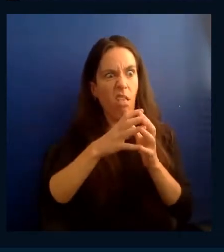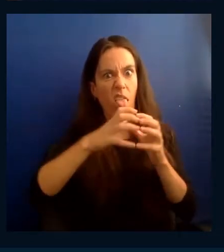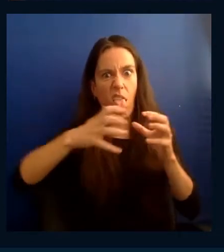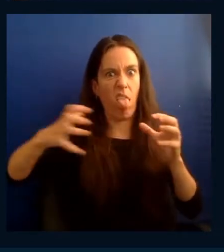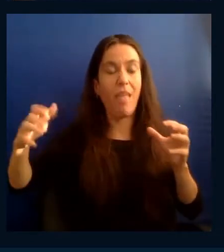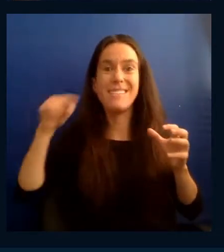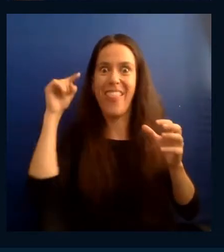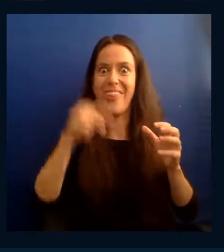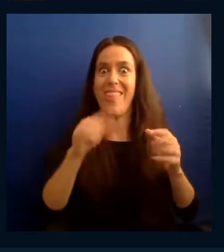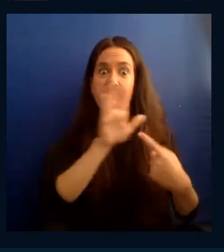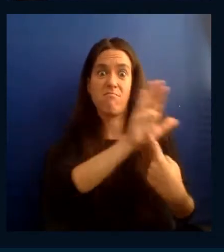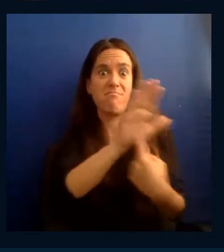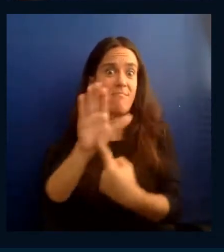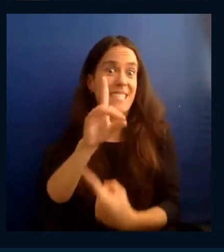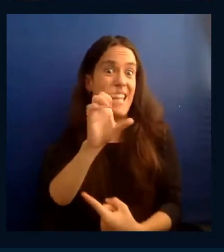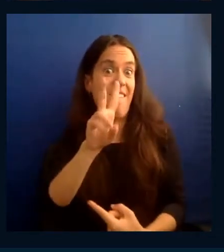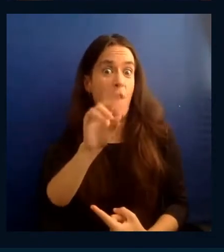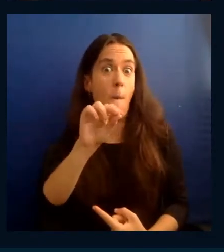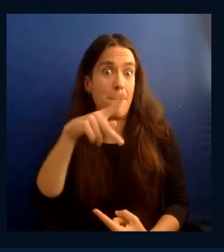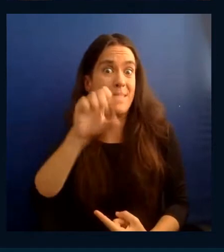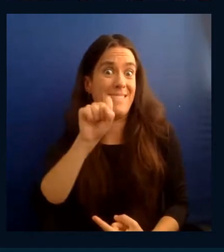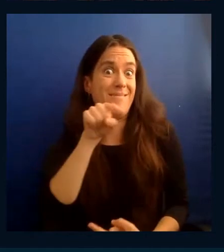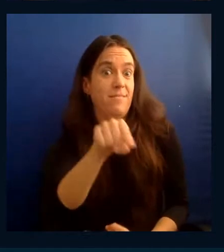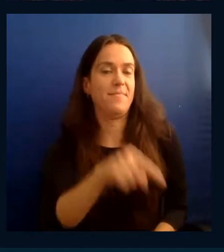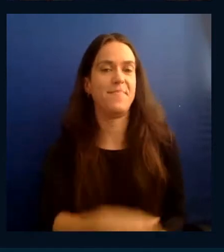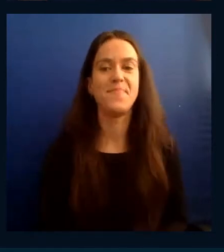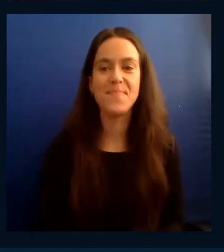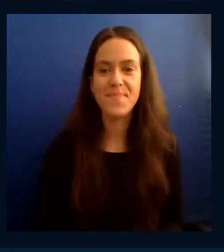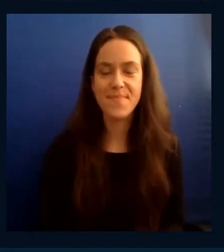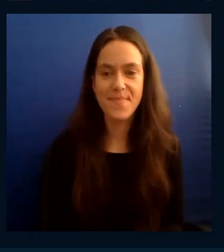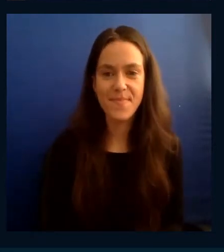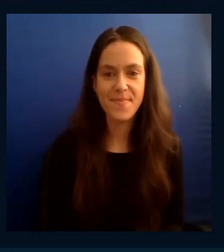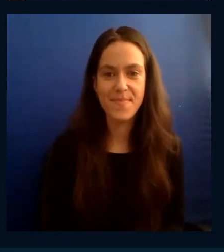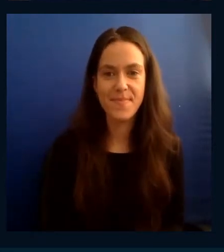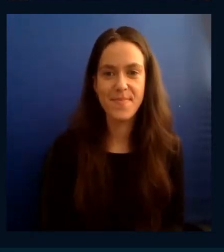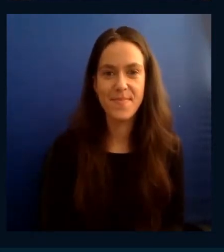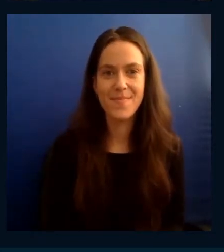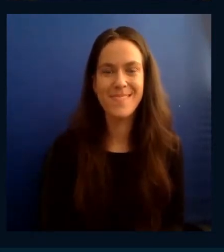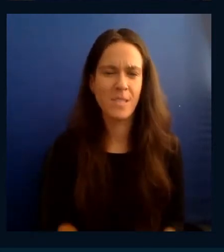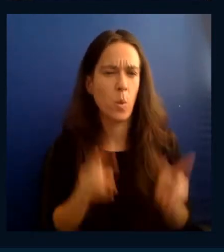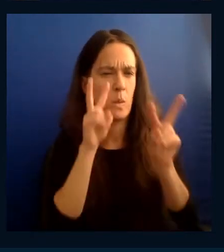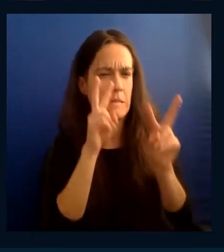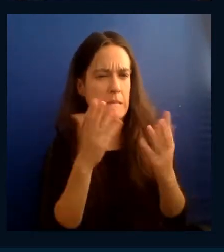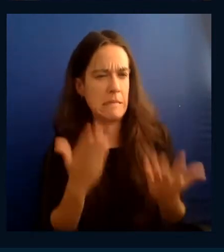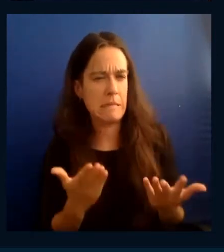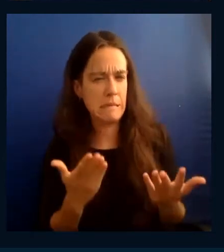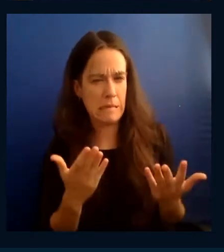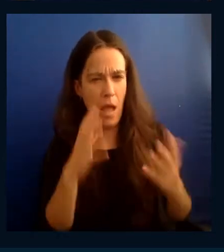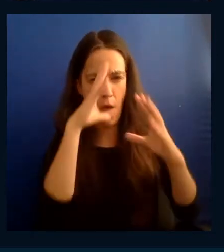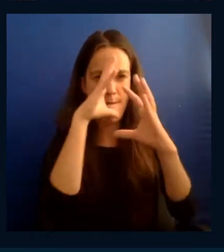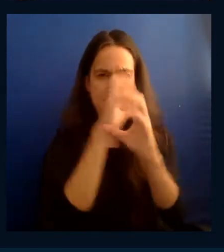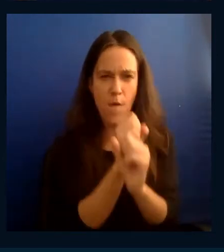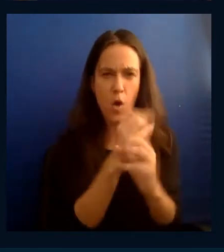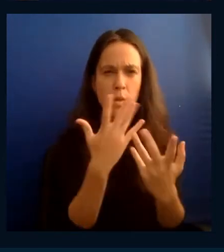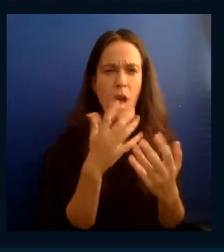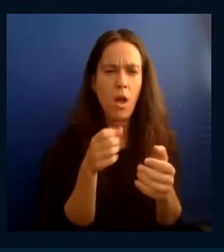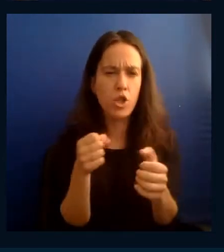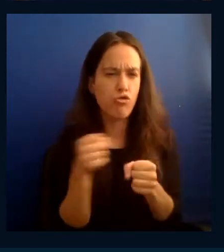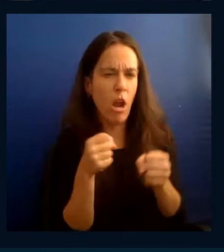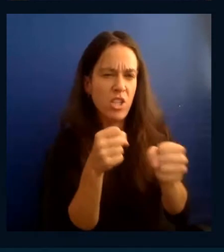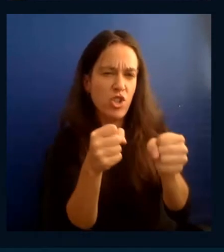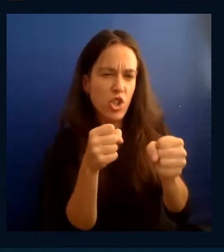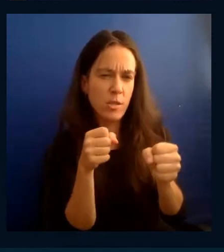high performing DevOps companies. So when we look at DevOps and what we can do, today I really want to focus on our deployment strategy as an